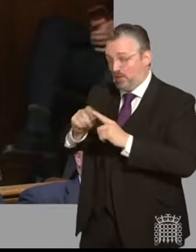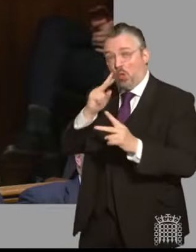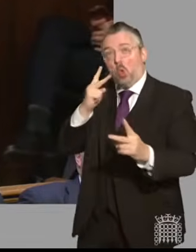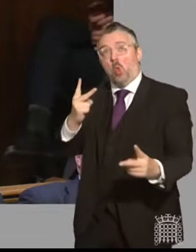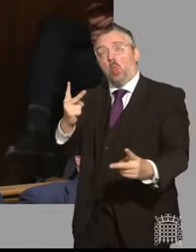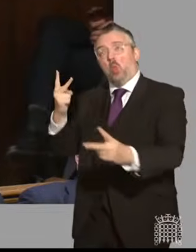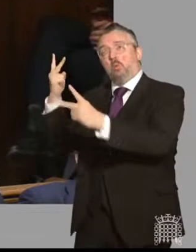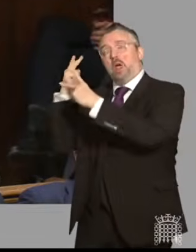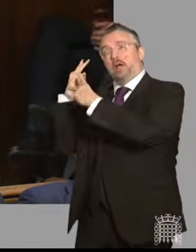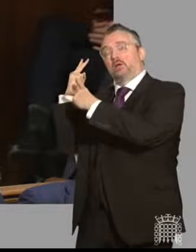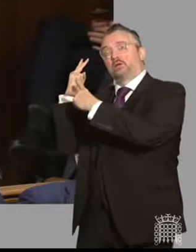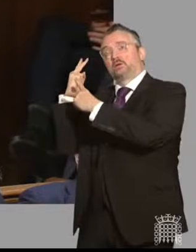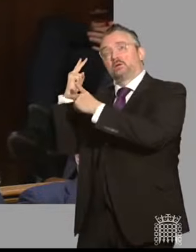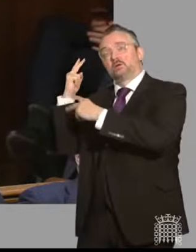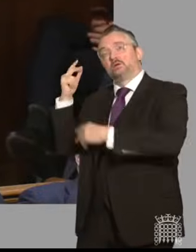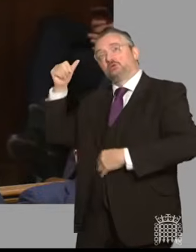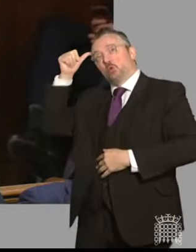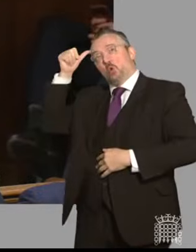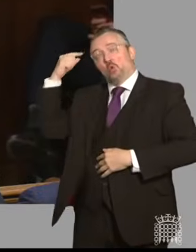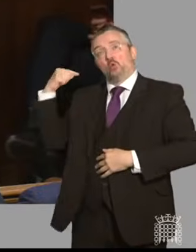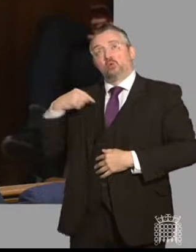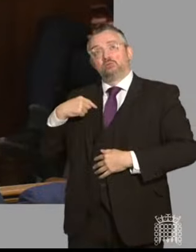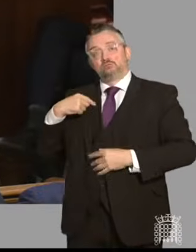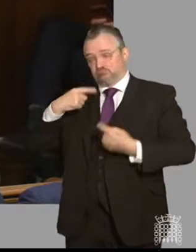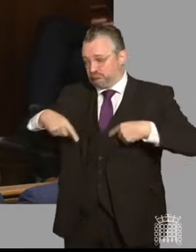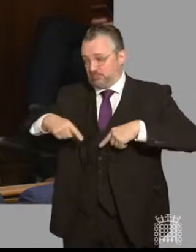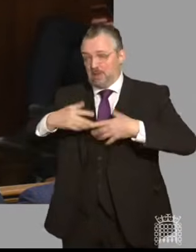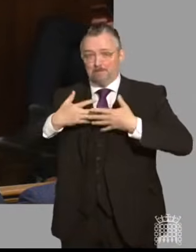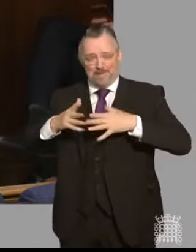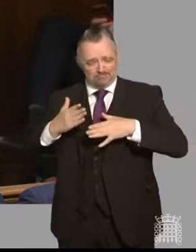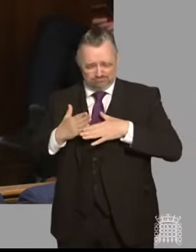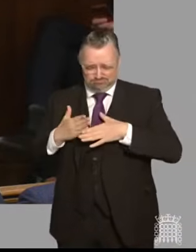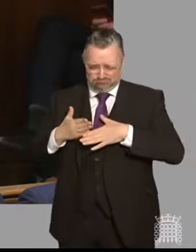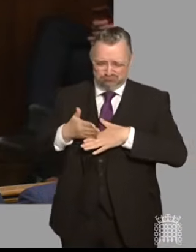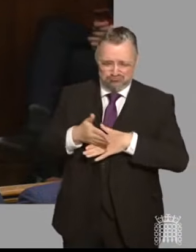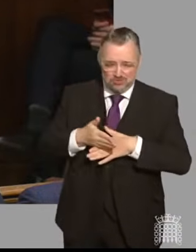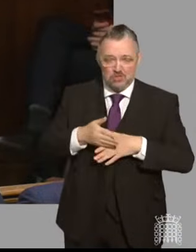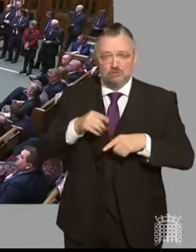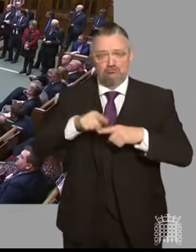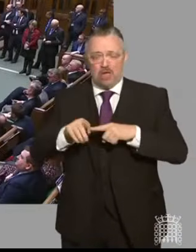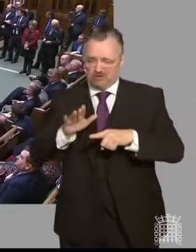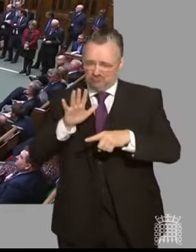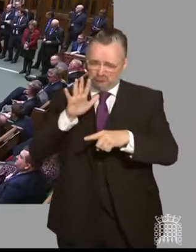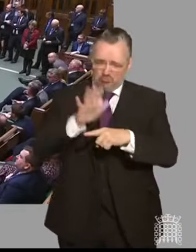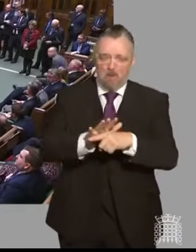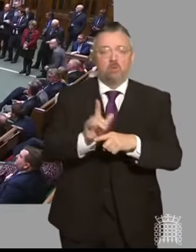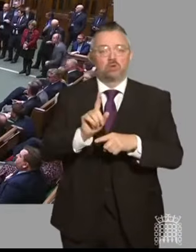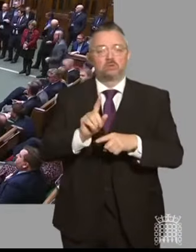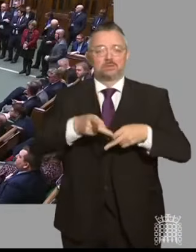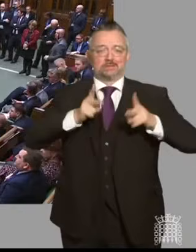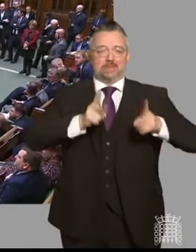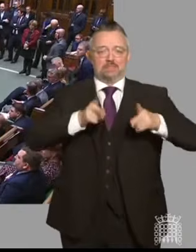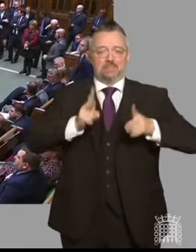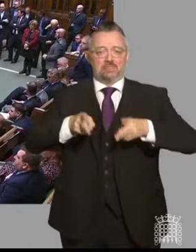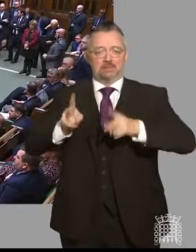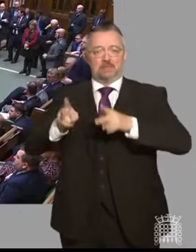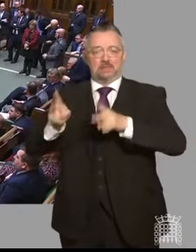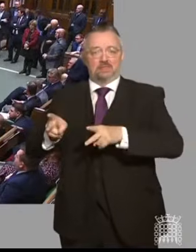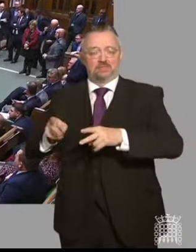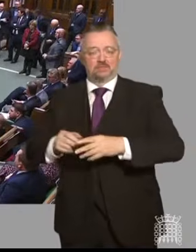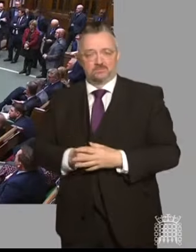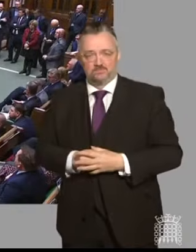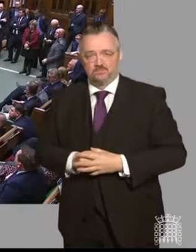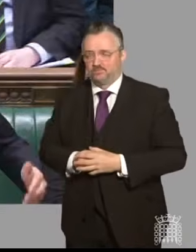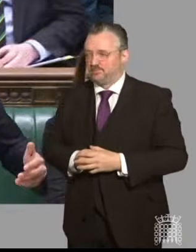everything possible to stop the death, destruction and misery tonight? Prime Minister. Mr.